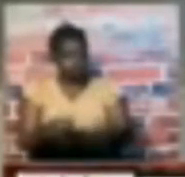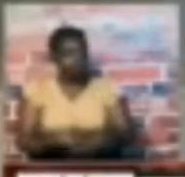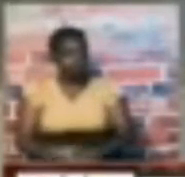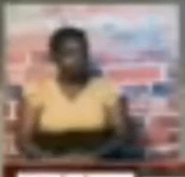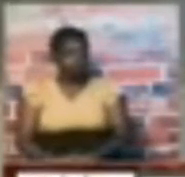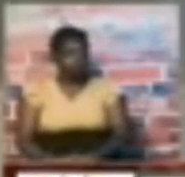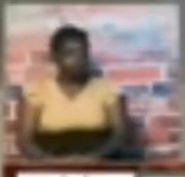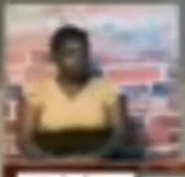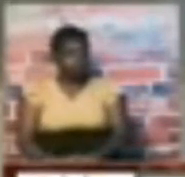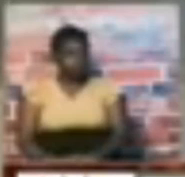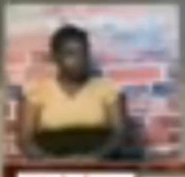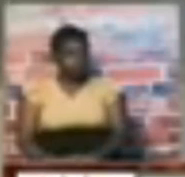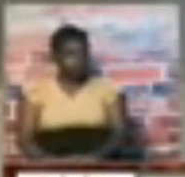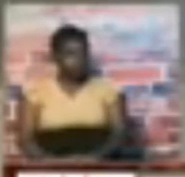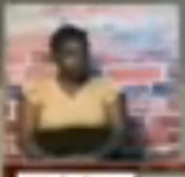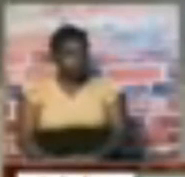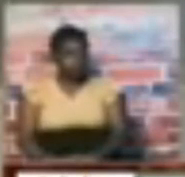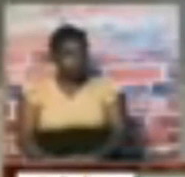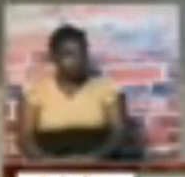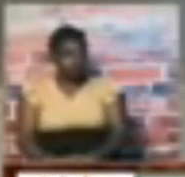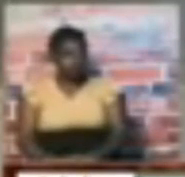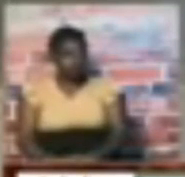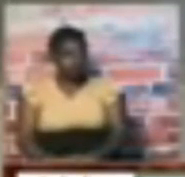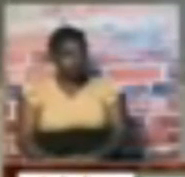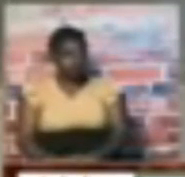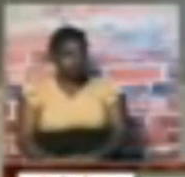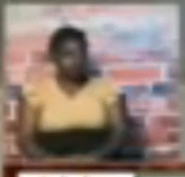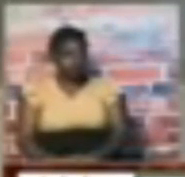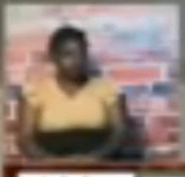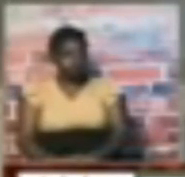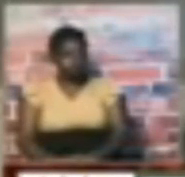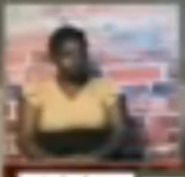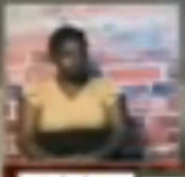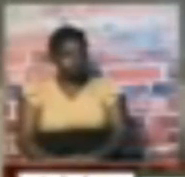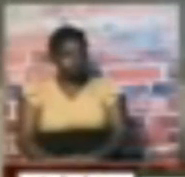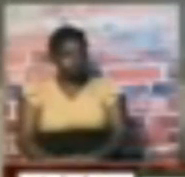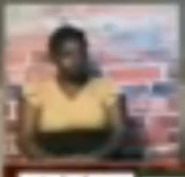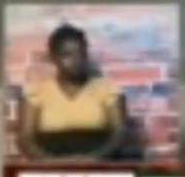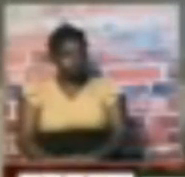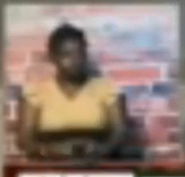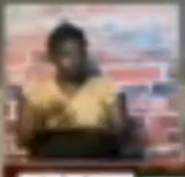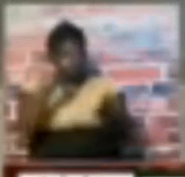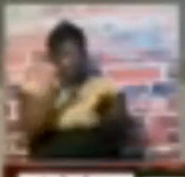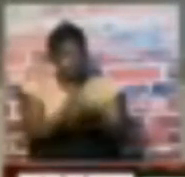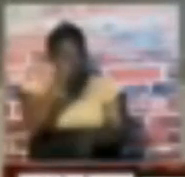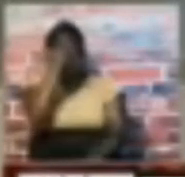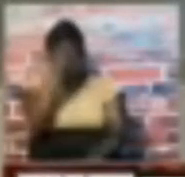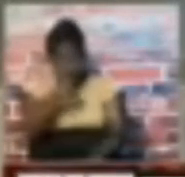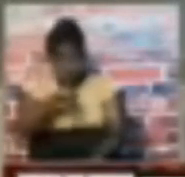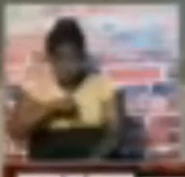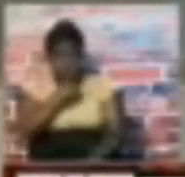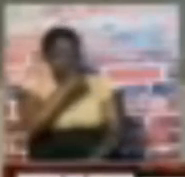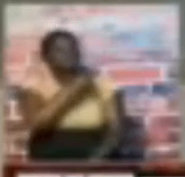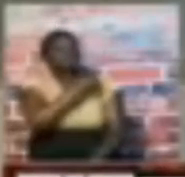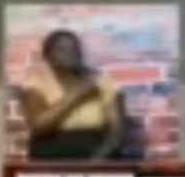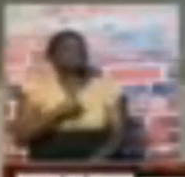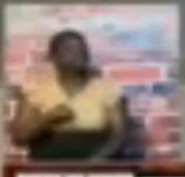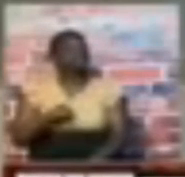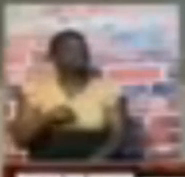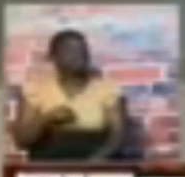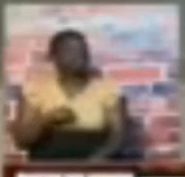primary demands that need to be handled. So that's why I refused